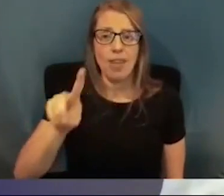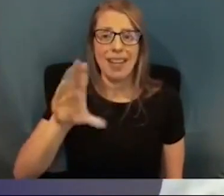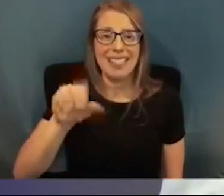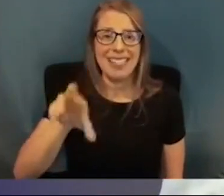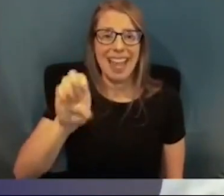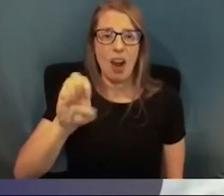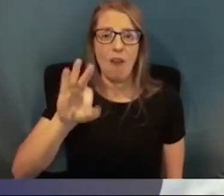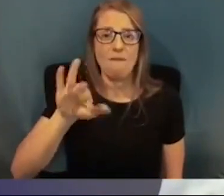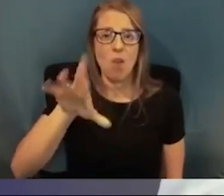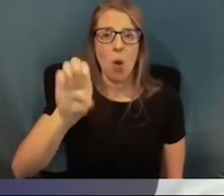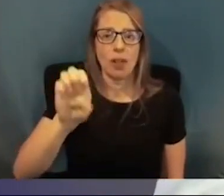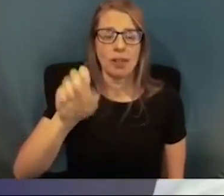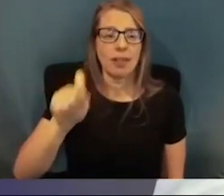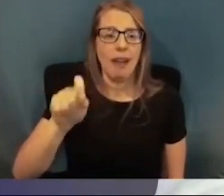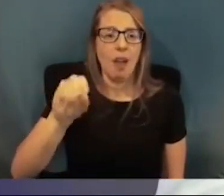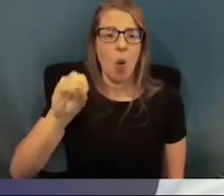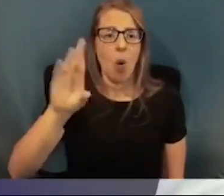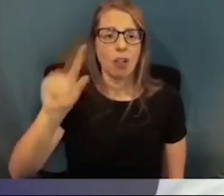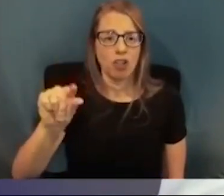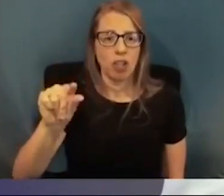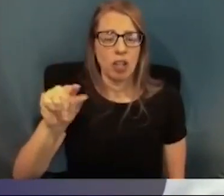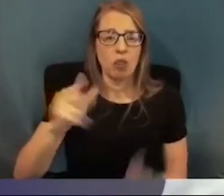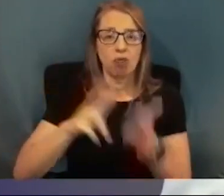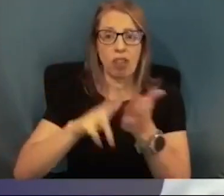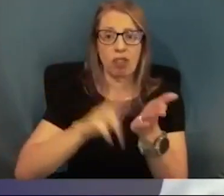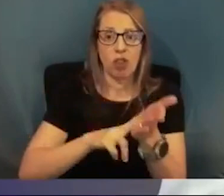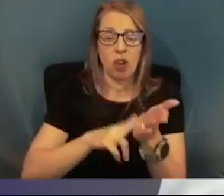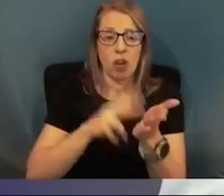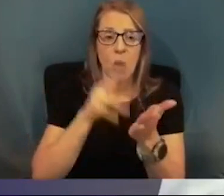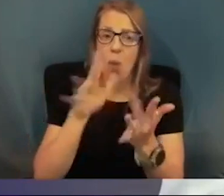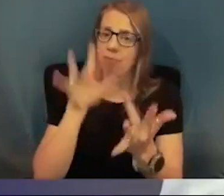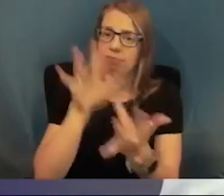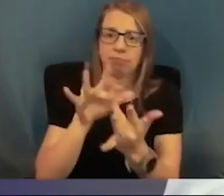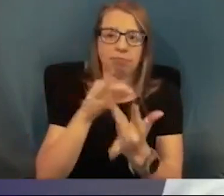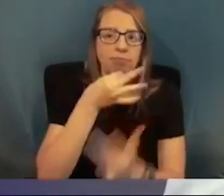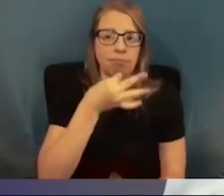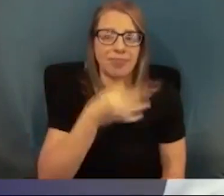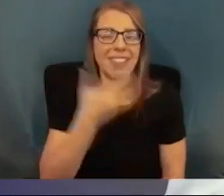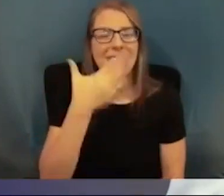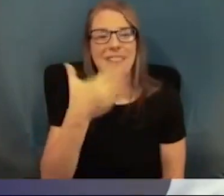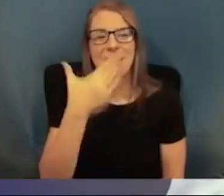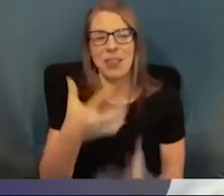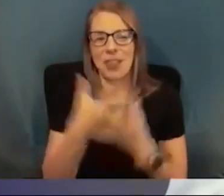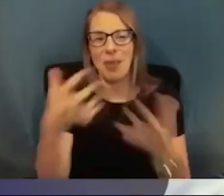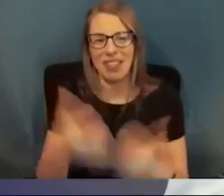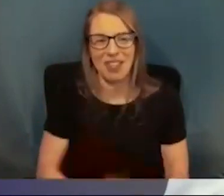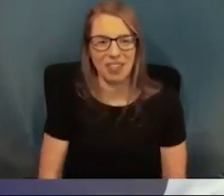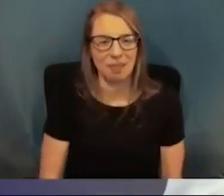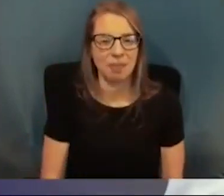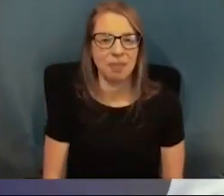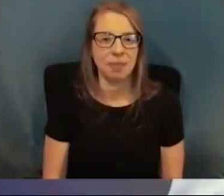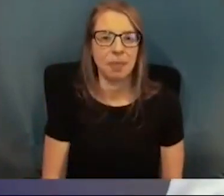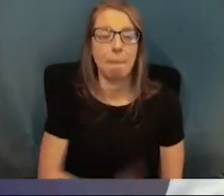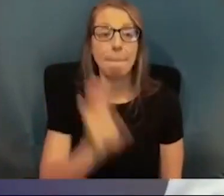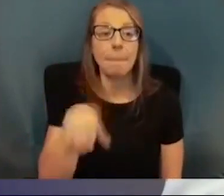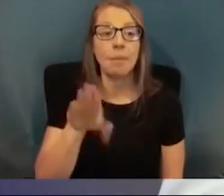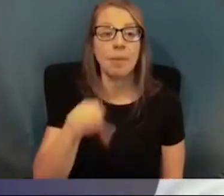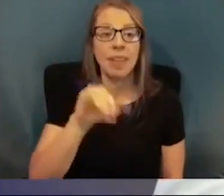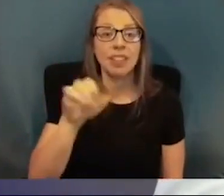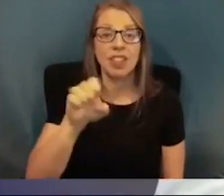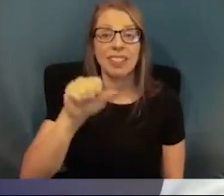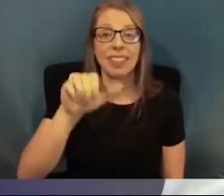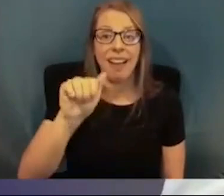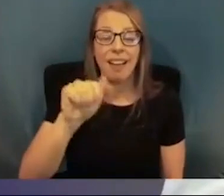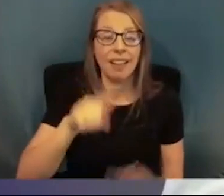covidcareforce.org and register, and we'll be in touch with you. Thank you so much. And by the way, Jessica and Dr. Hawkinson,